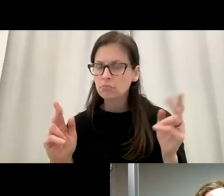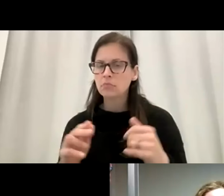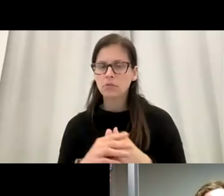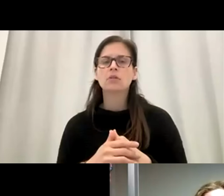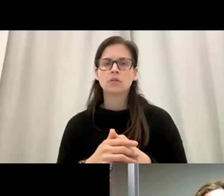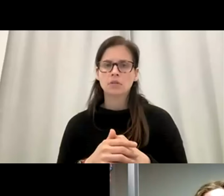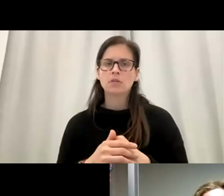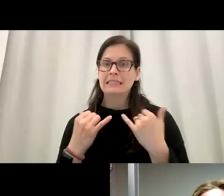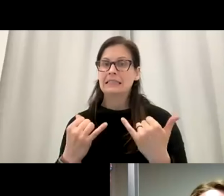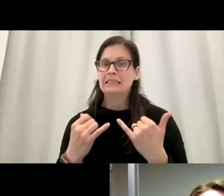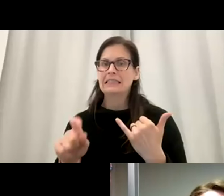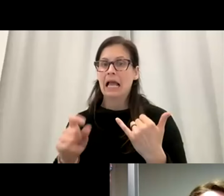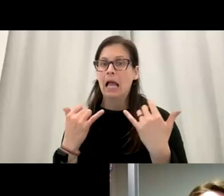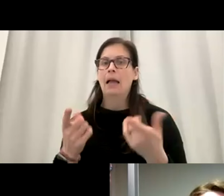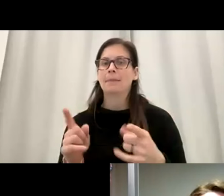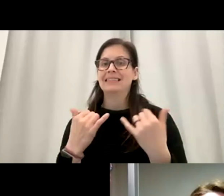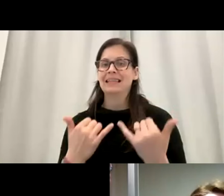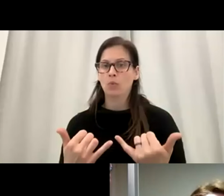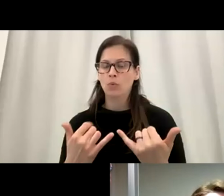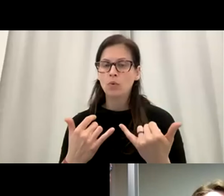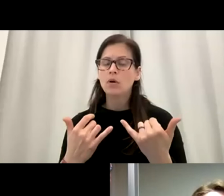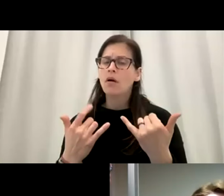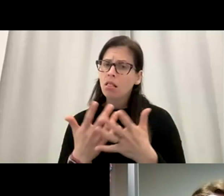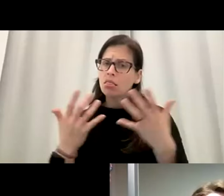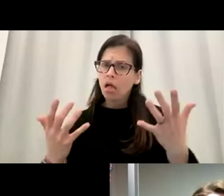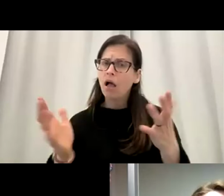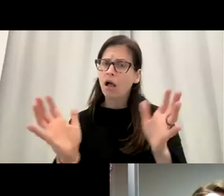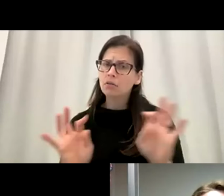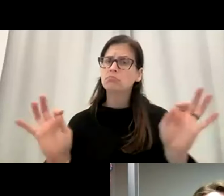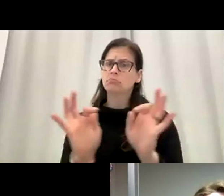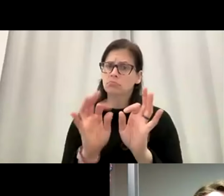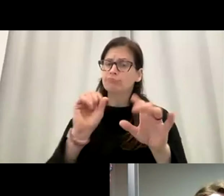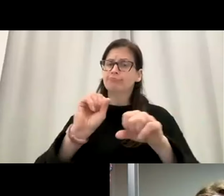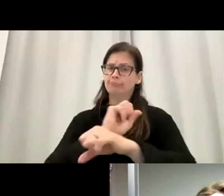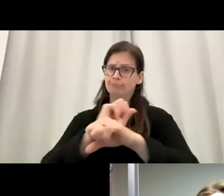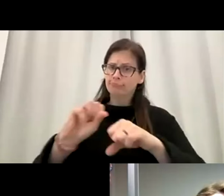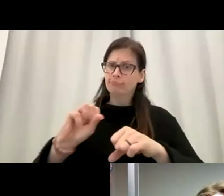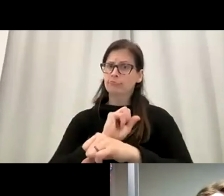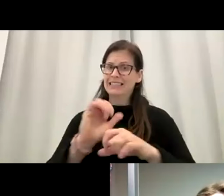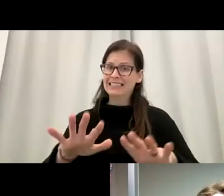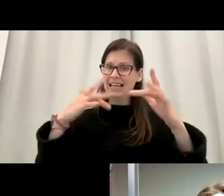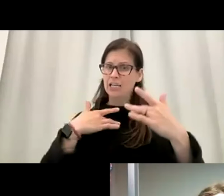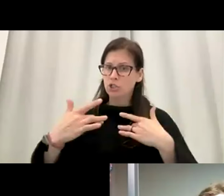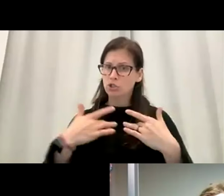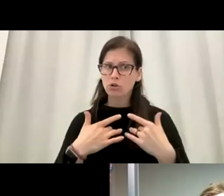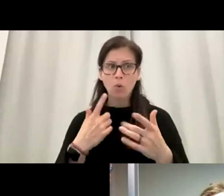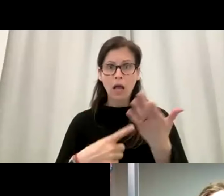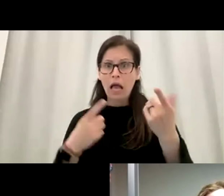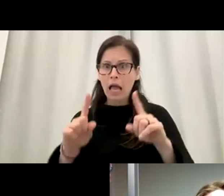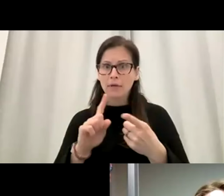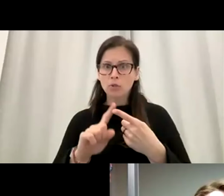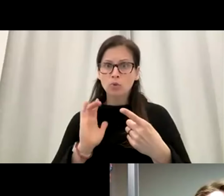a lot of legitimate anxiety and concern. What's going to happen to our field? What's going to happen